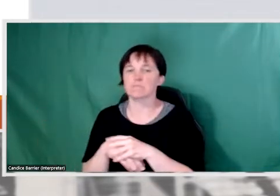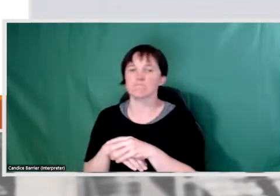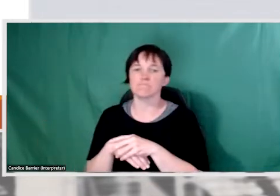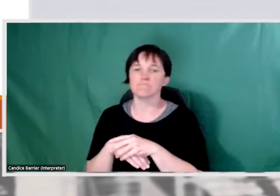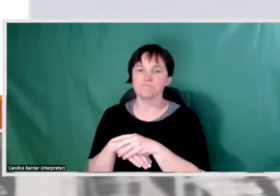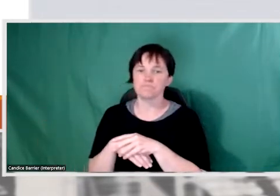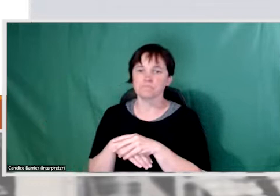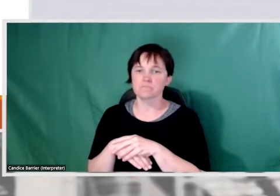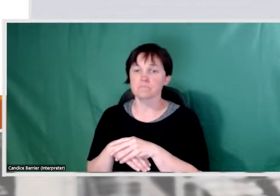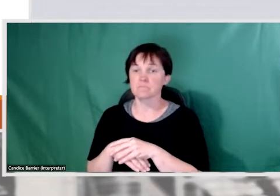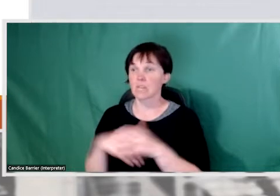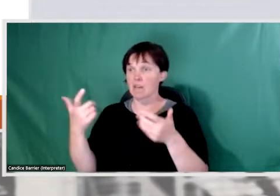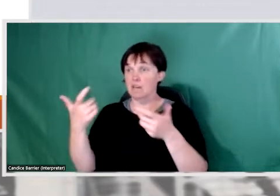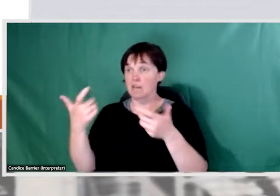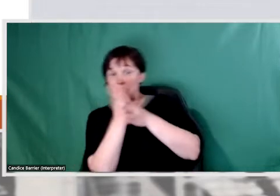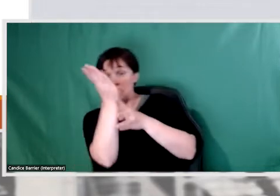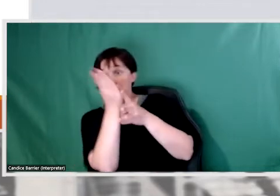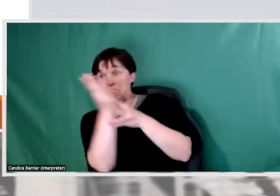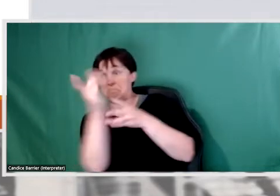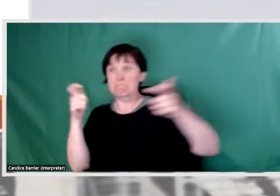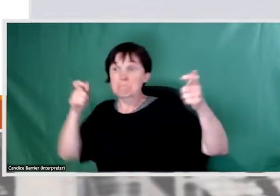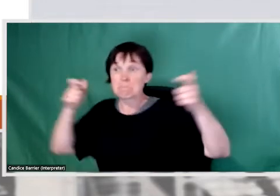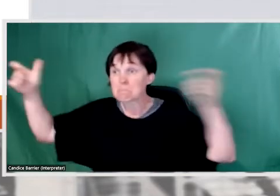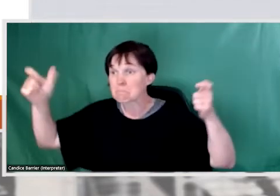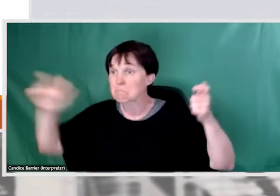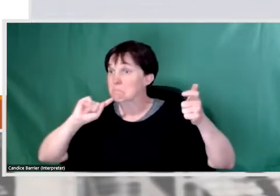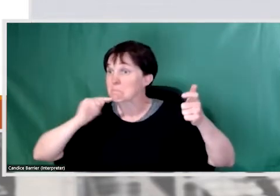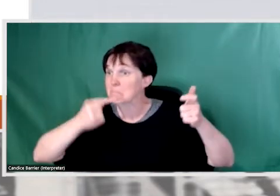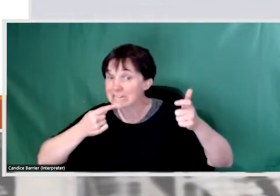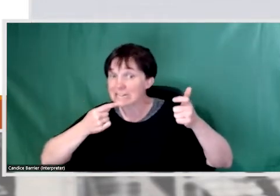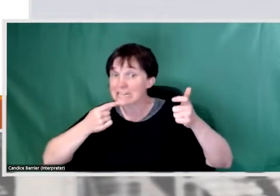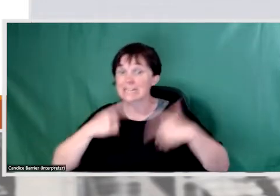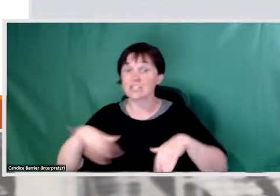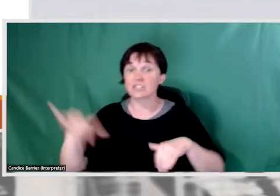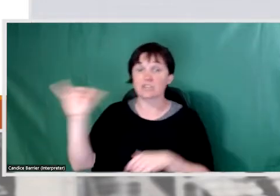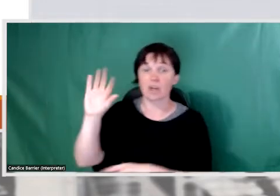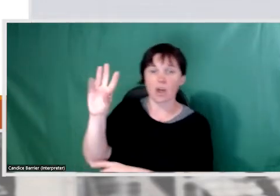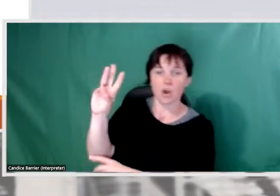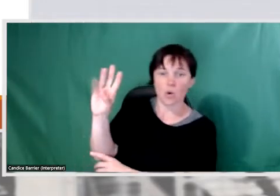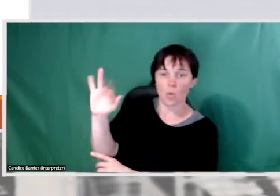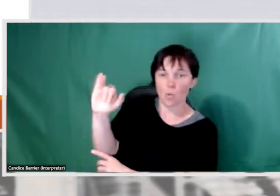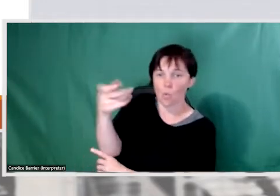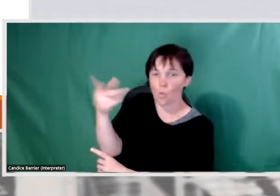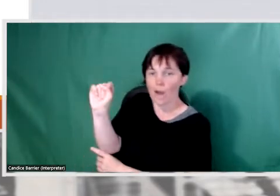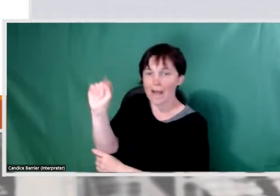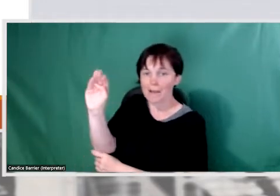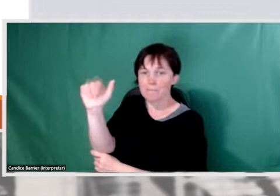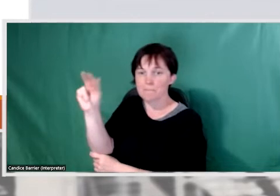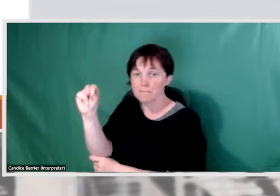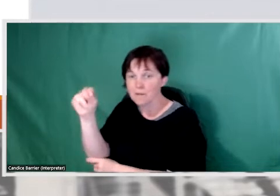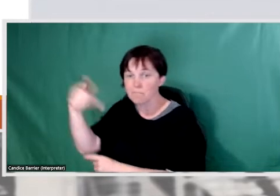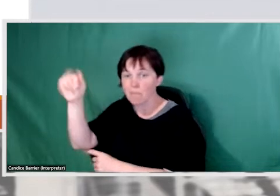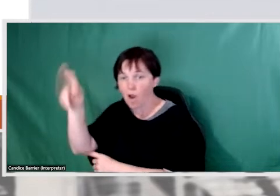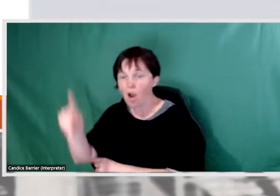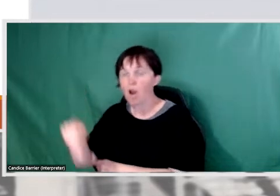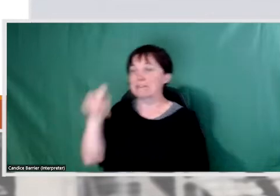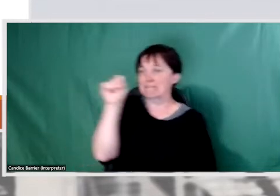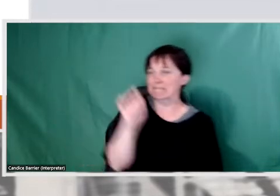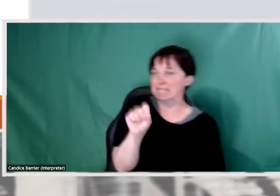There are types of major construction projects, such as Whiteman Park, which was recently completed, Southside Park, which we're in the midst